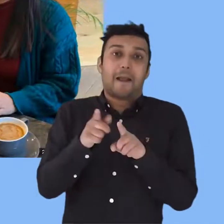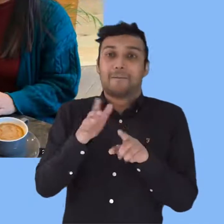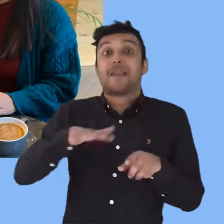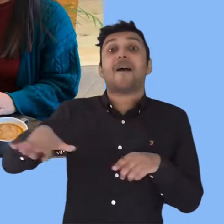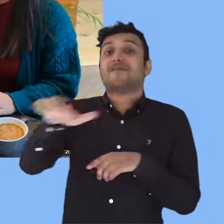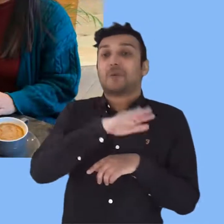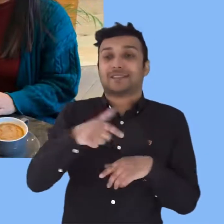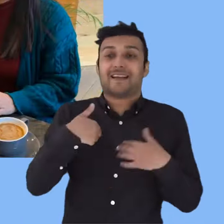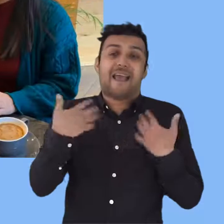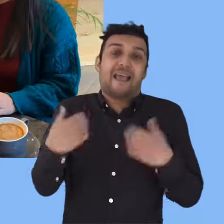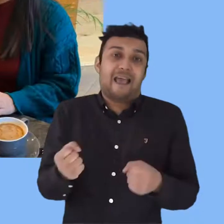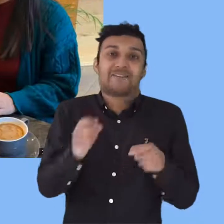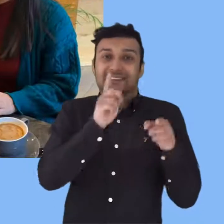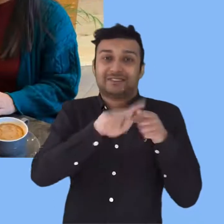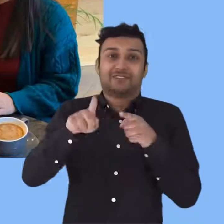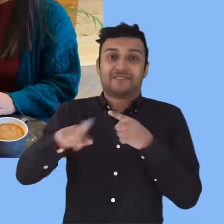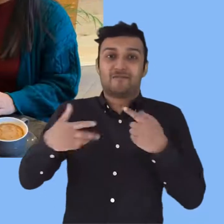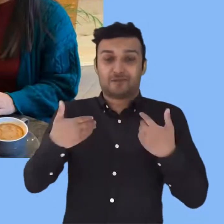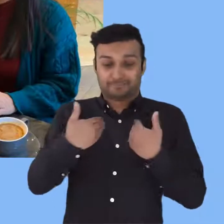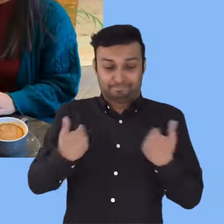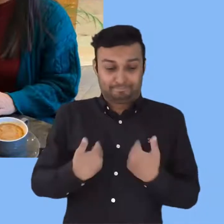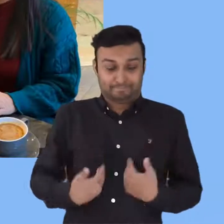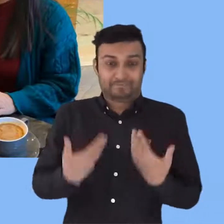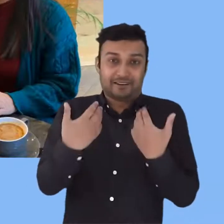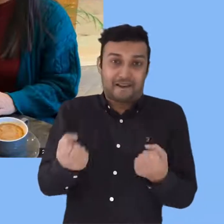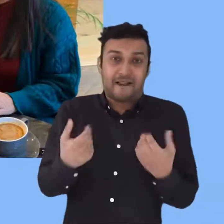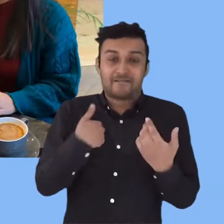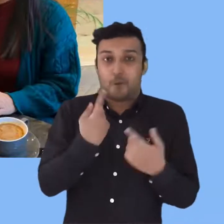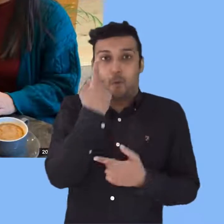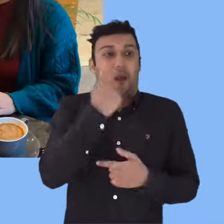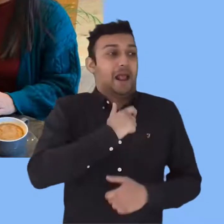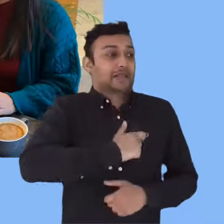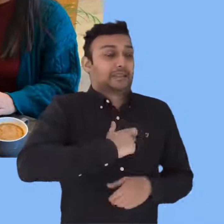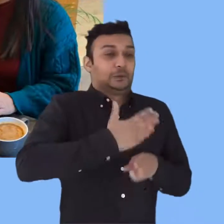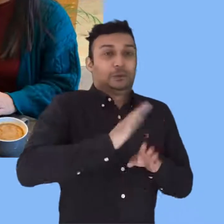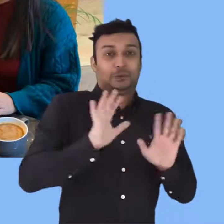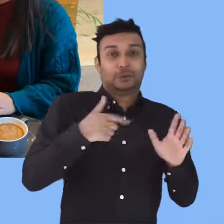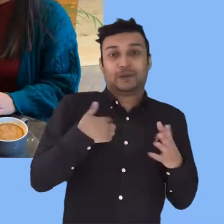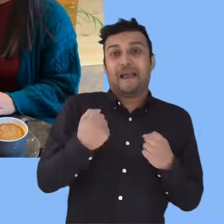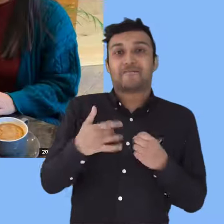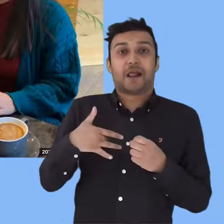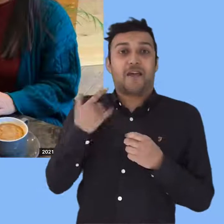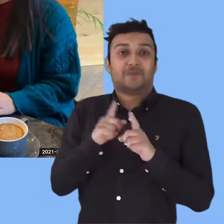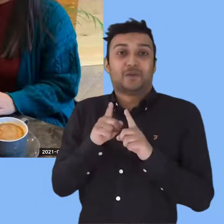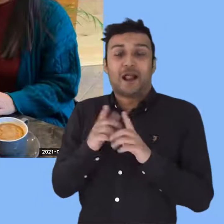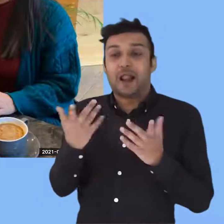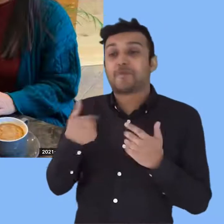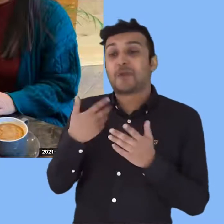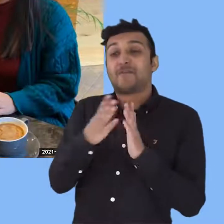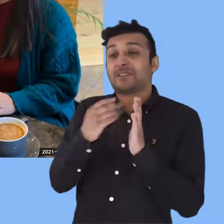am a multifaceted individual. There's more to me just than my work. These are some of